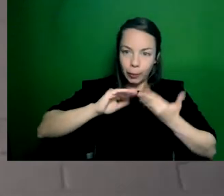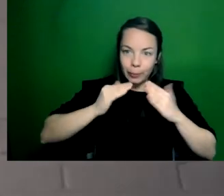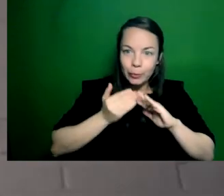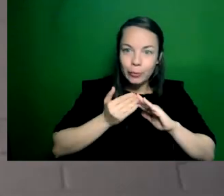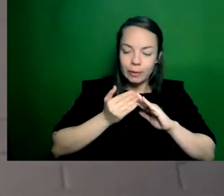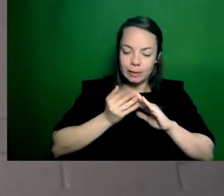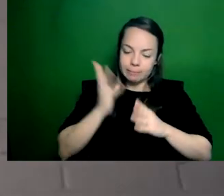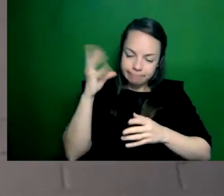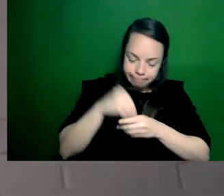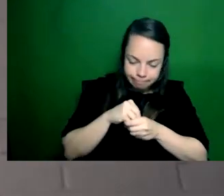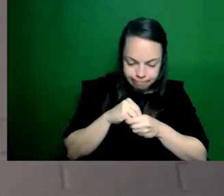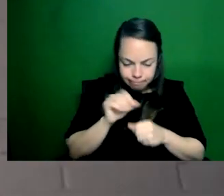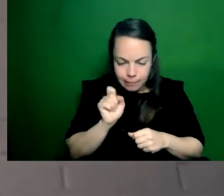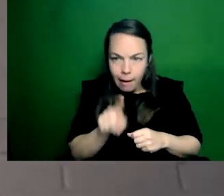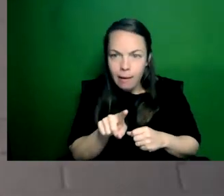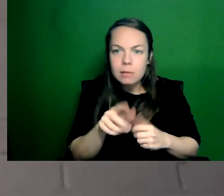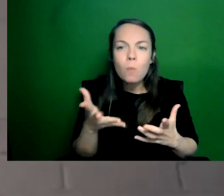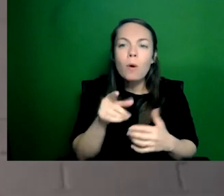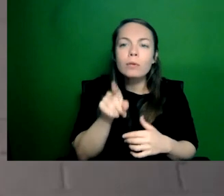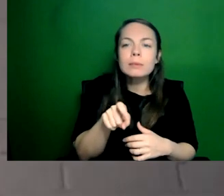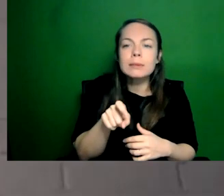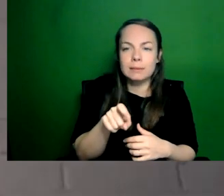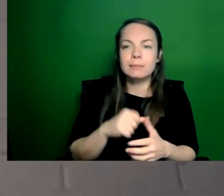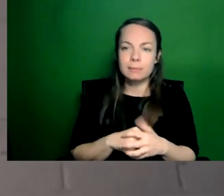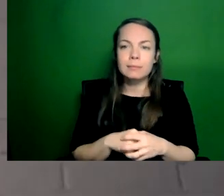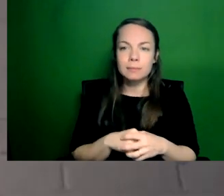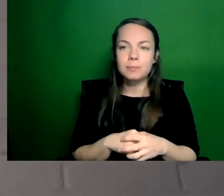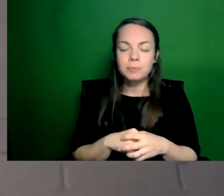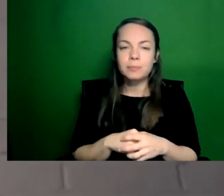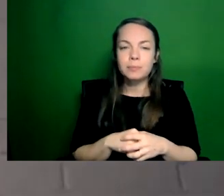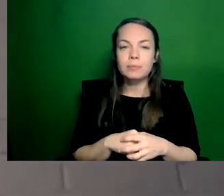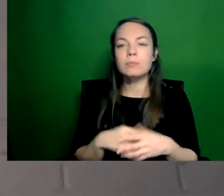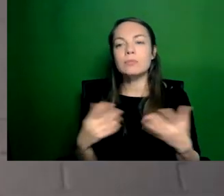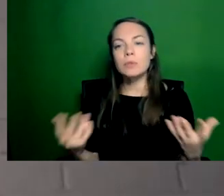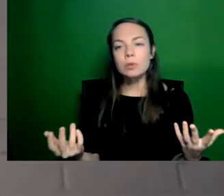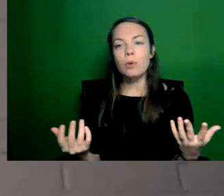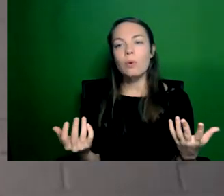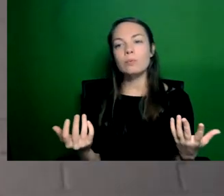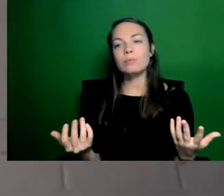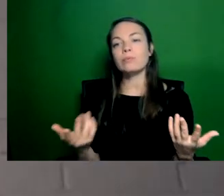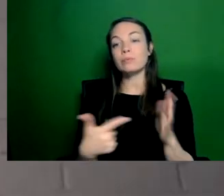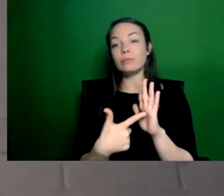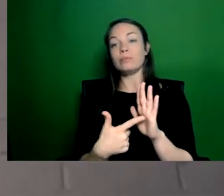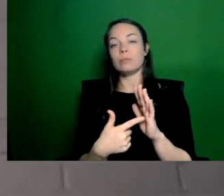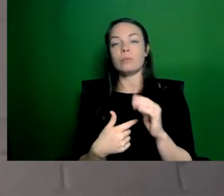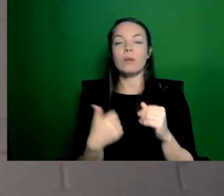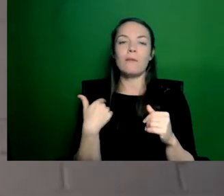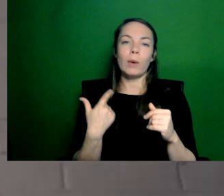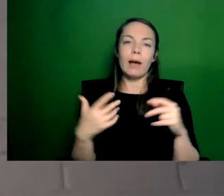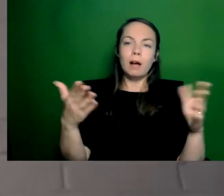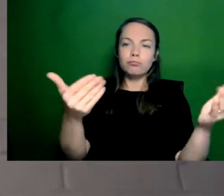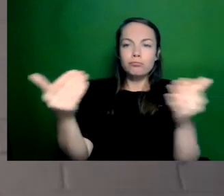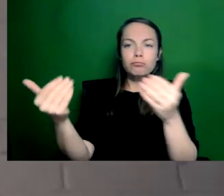to inform us of what they need. Particularly, you know, having sessions where we are engaging with young